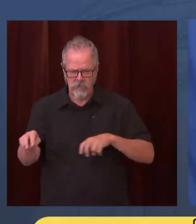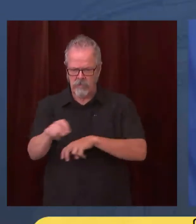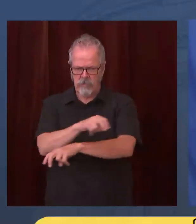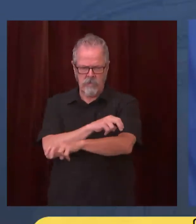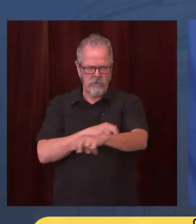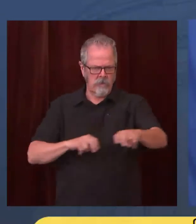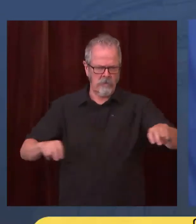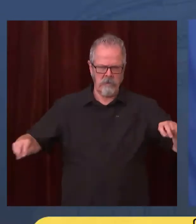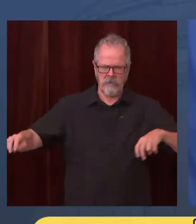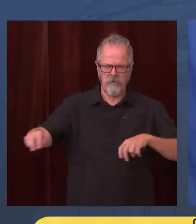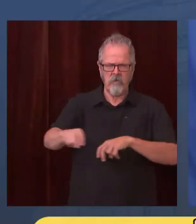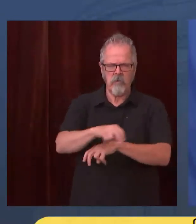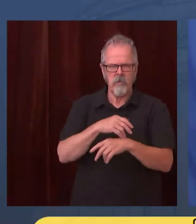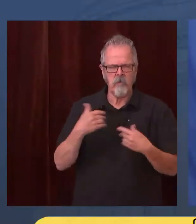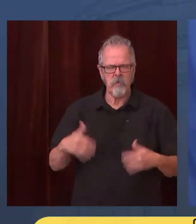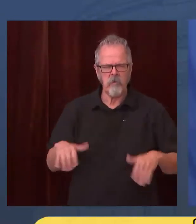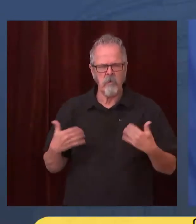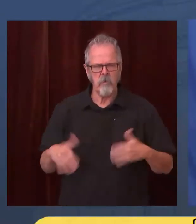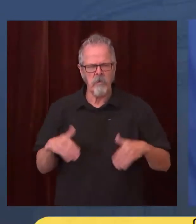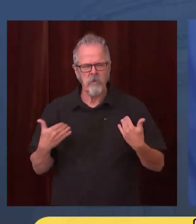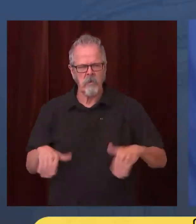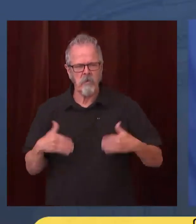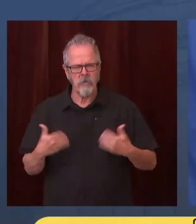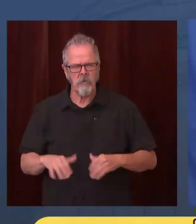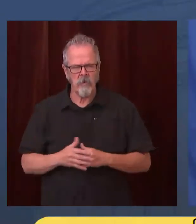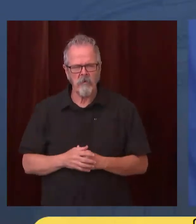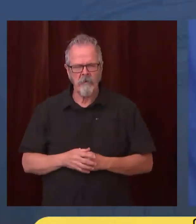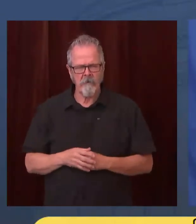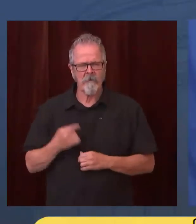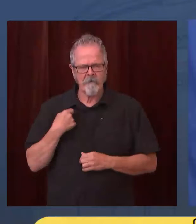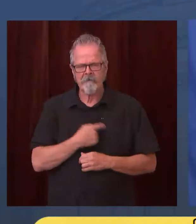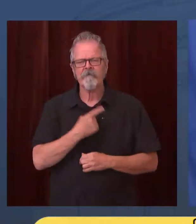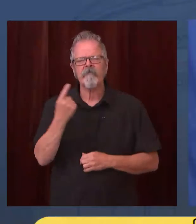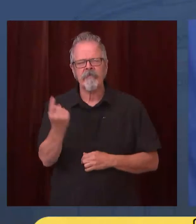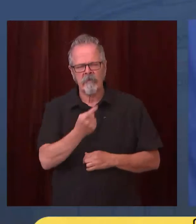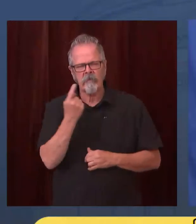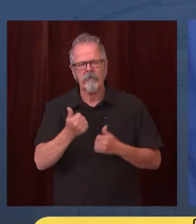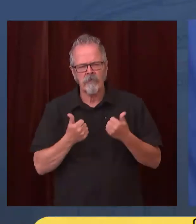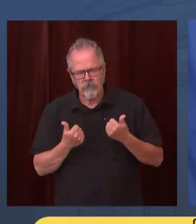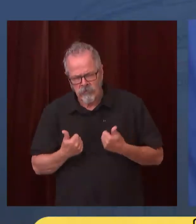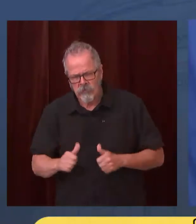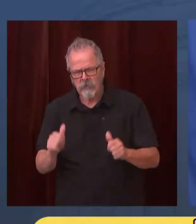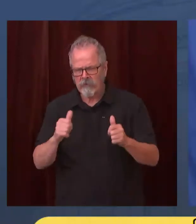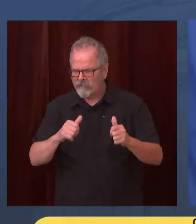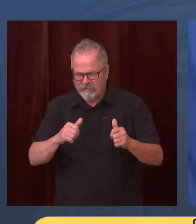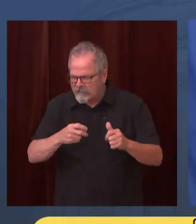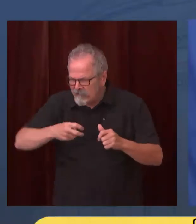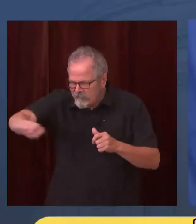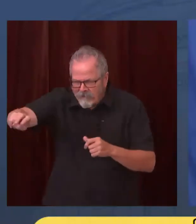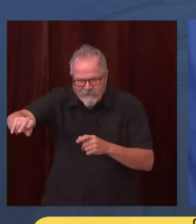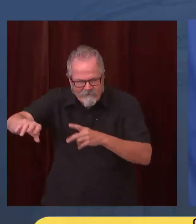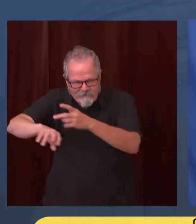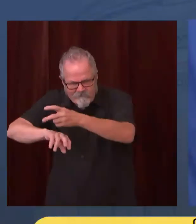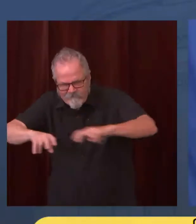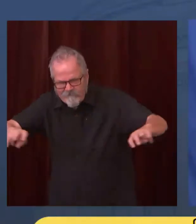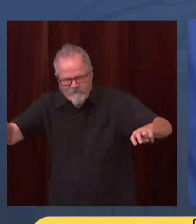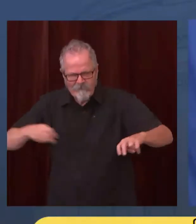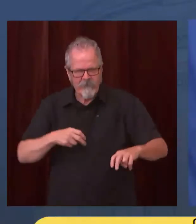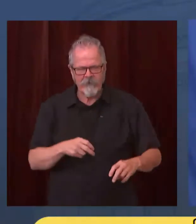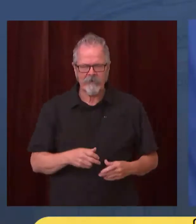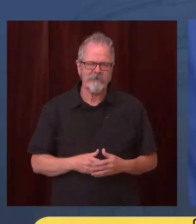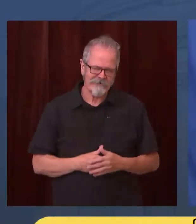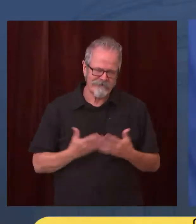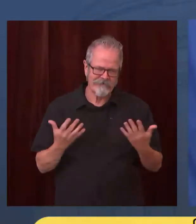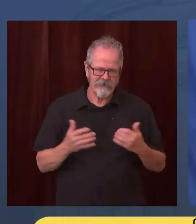into other settings, which will make it easier for those hospitals to decompress. Just to follow up real quick on this resource question, I know earlier the